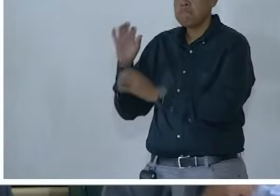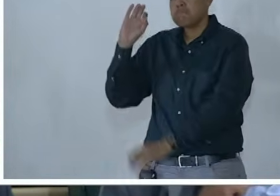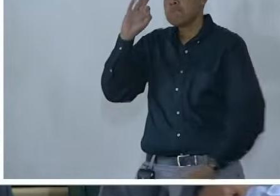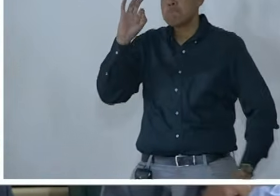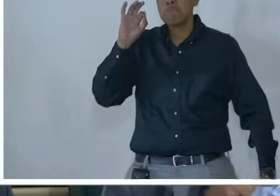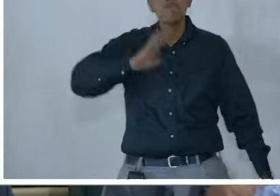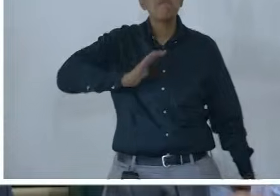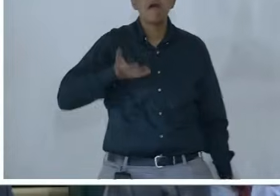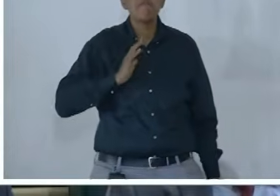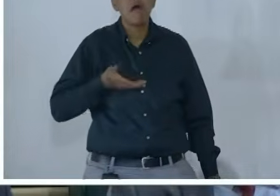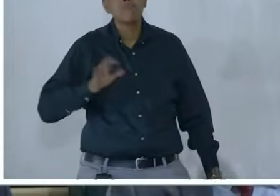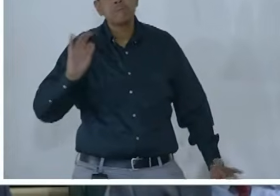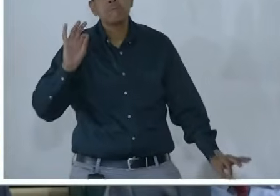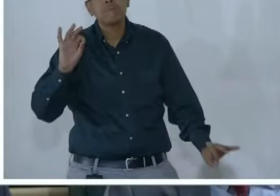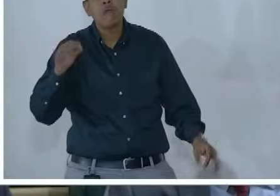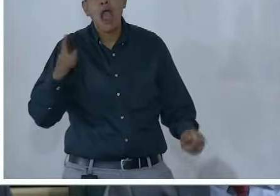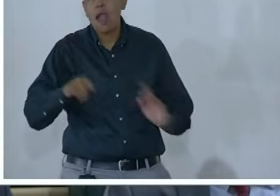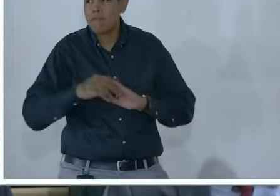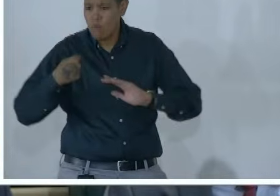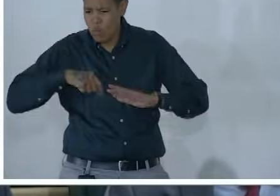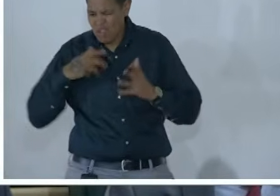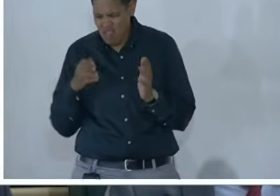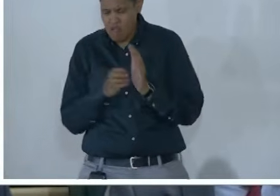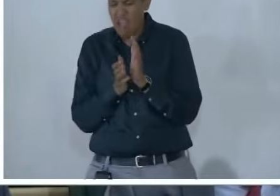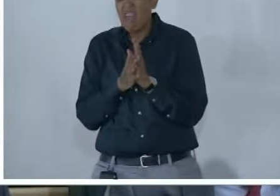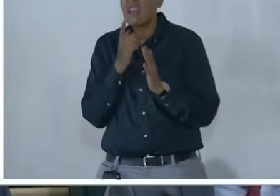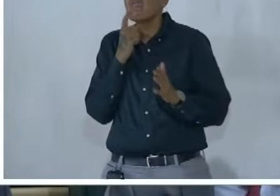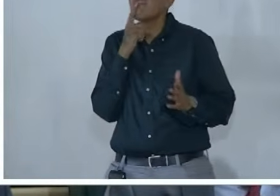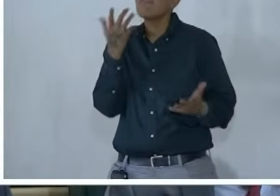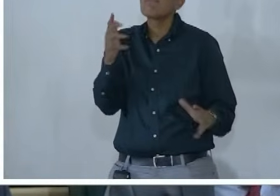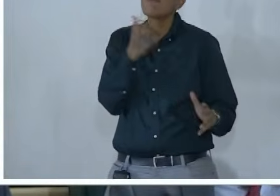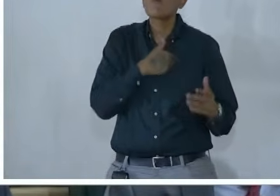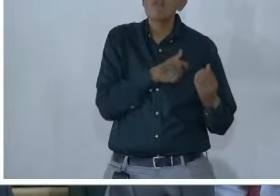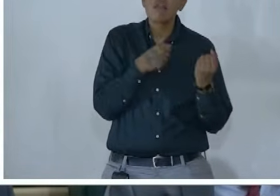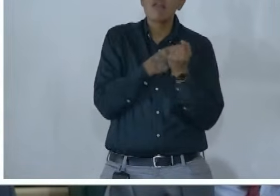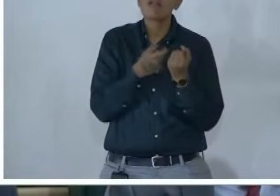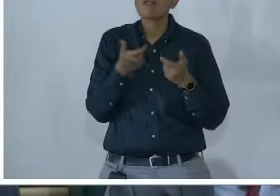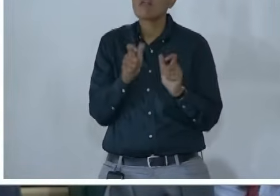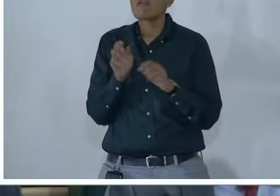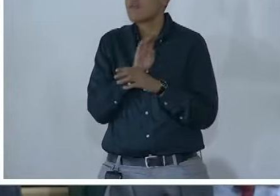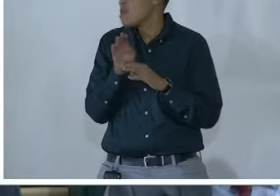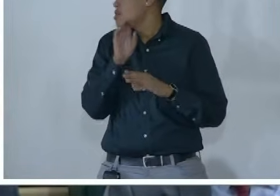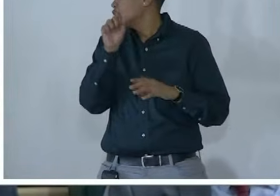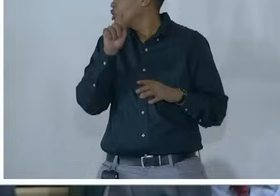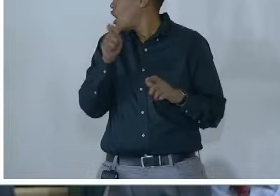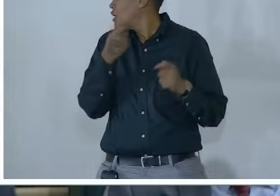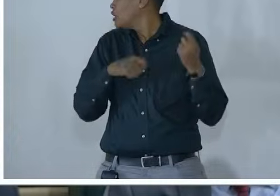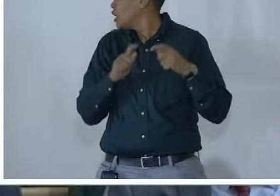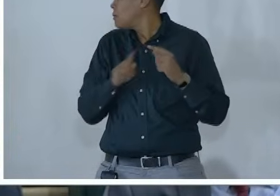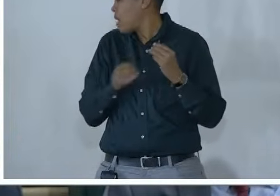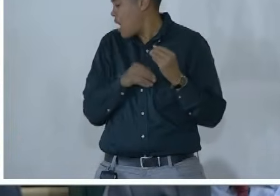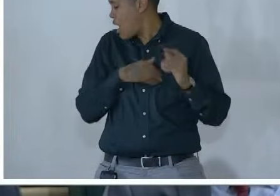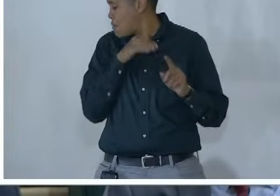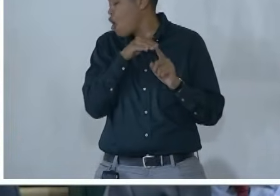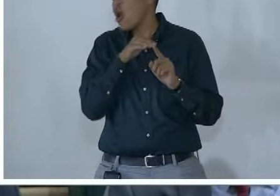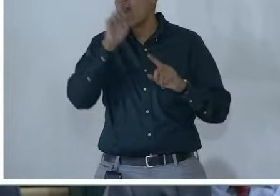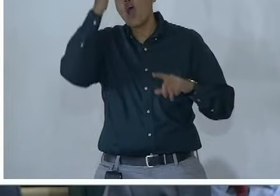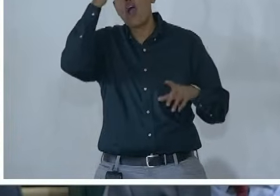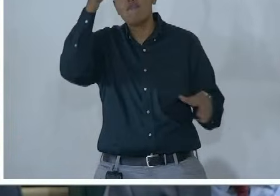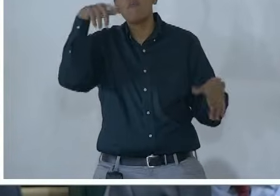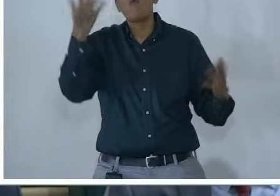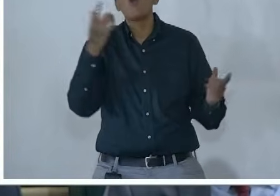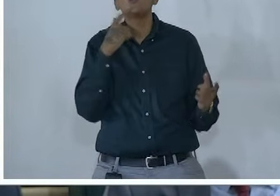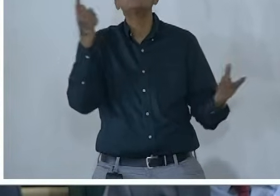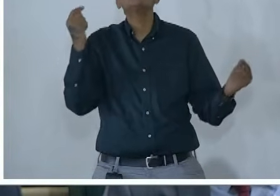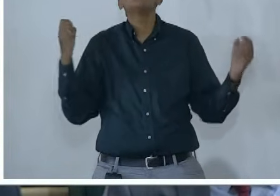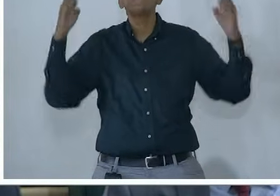is being implemented, and we have been on record as saying we support a micro stock exchange. But I'm calling on the government to